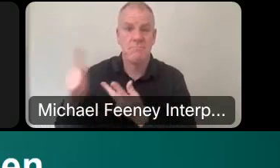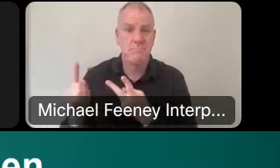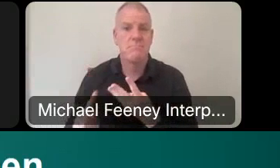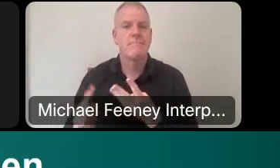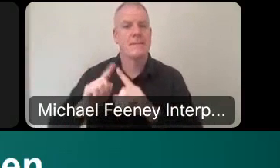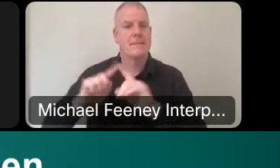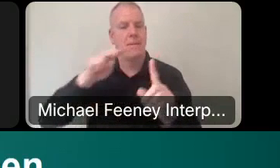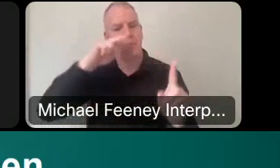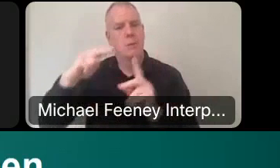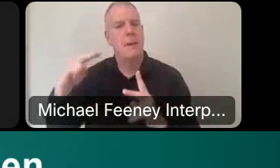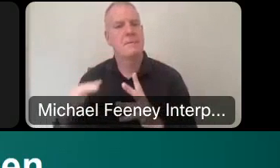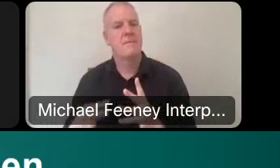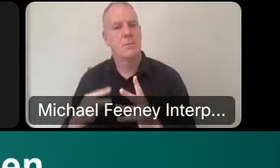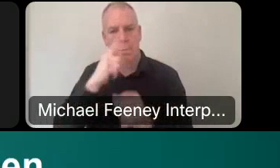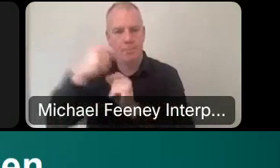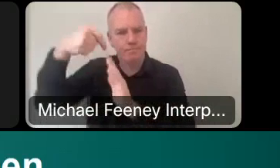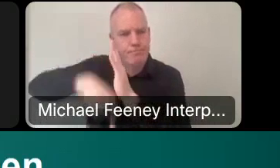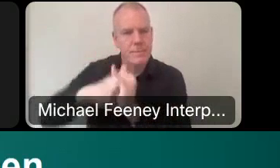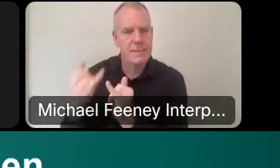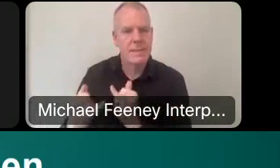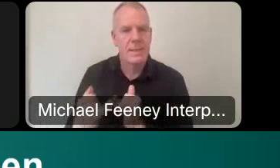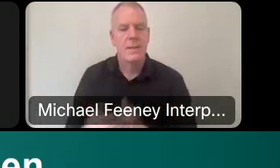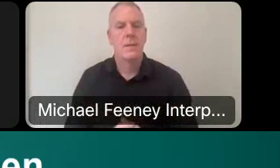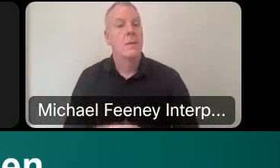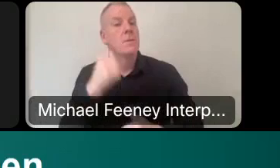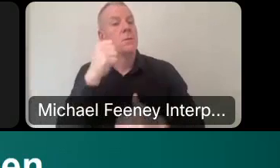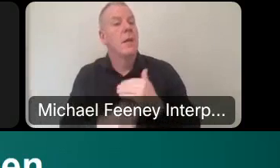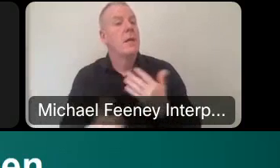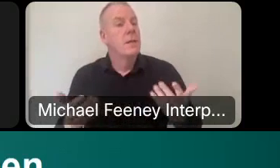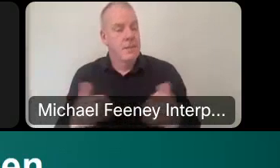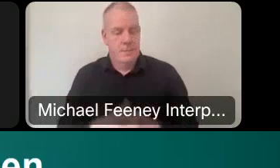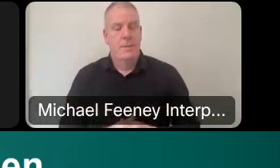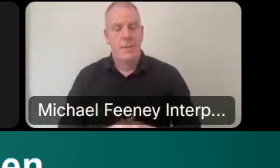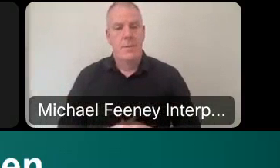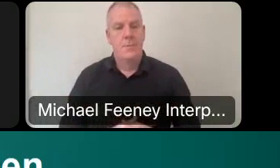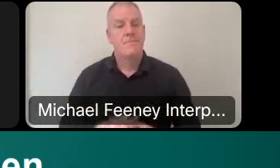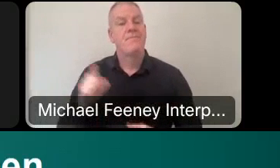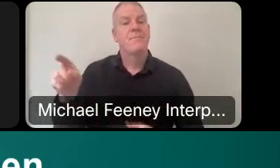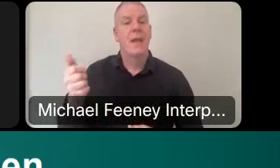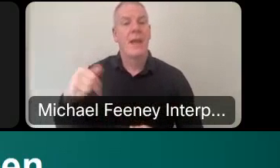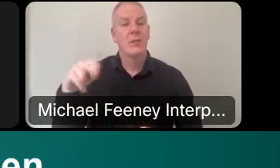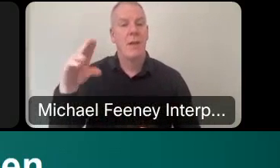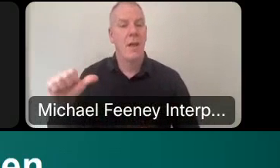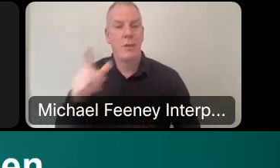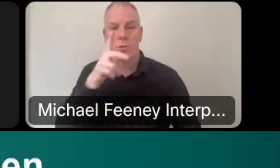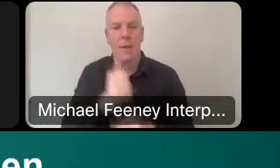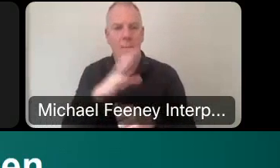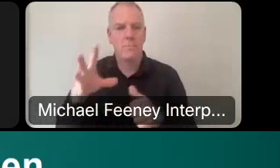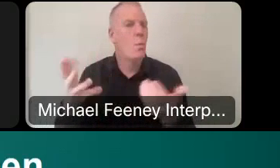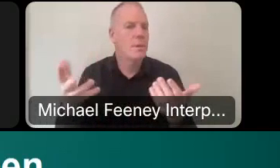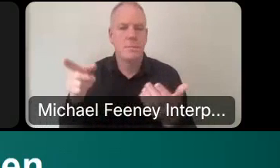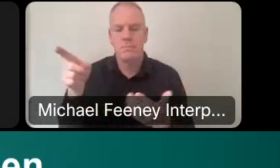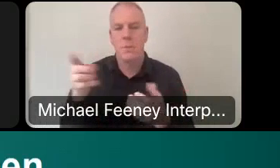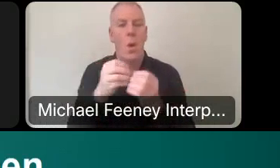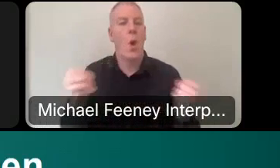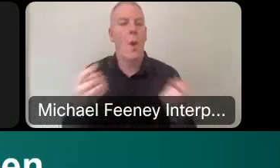different aspects into more detail. So today, Angela will take you through specifically the